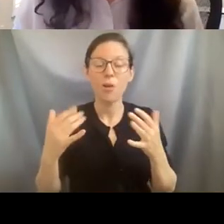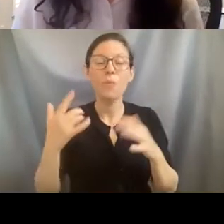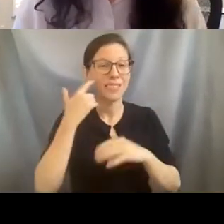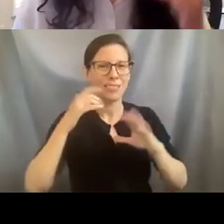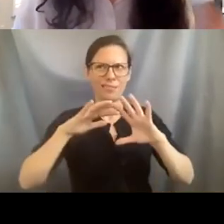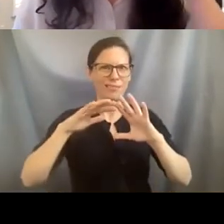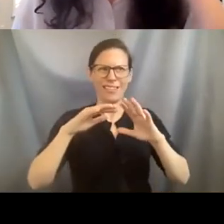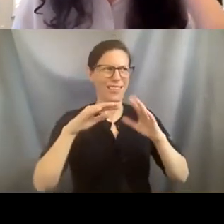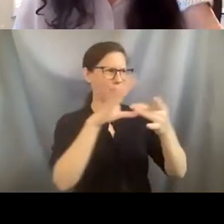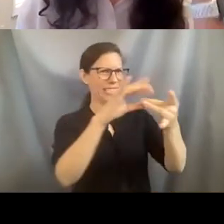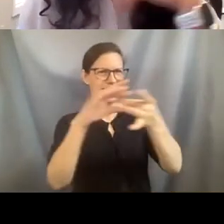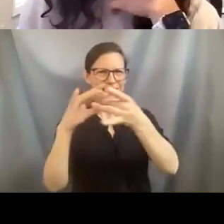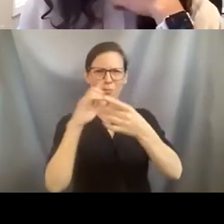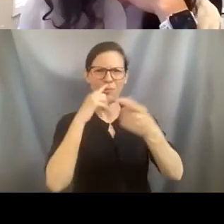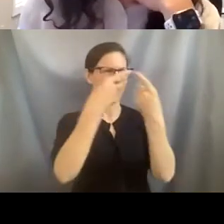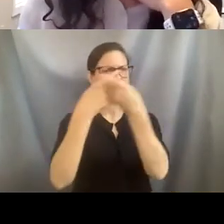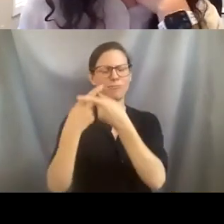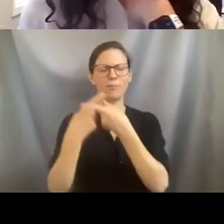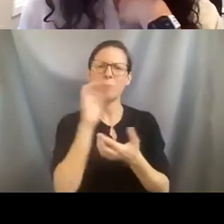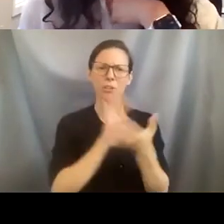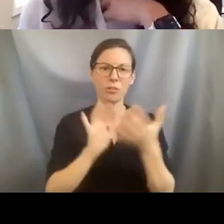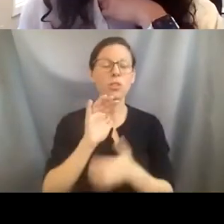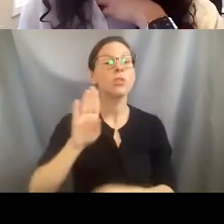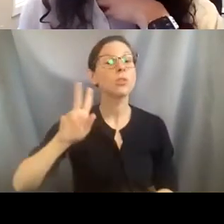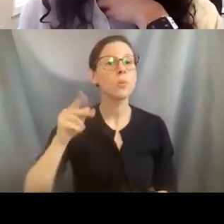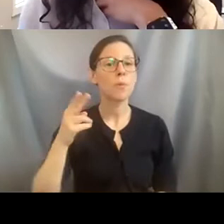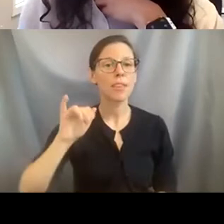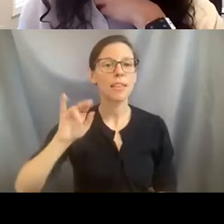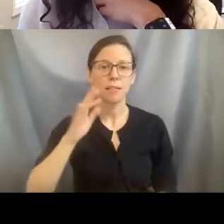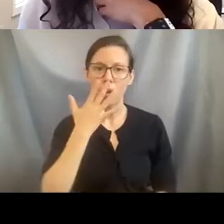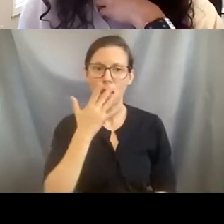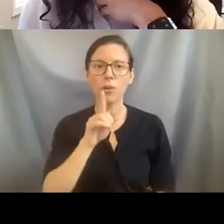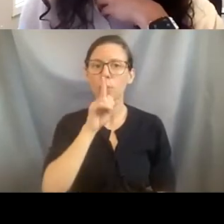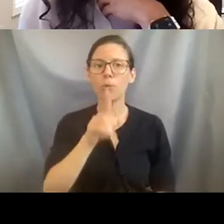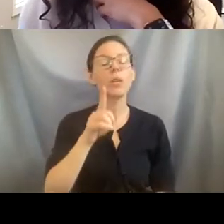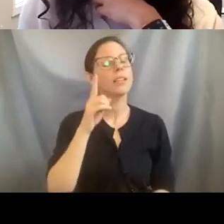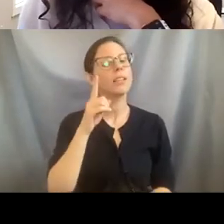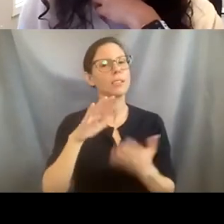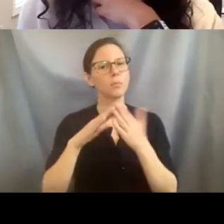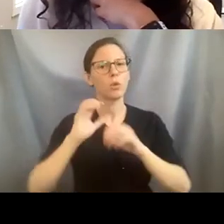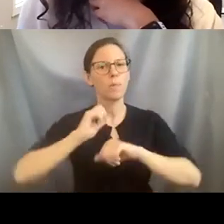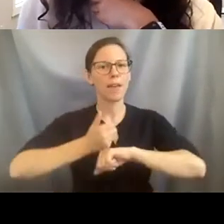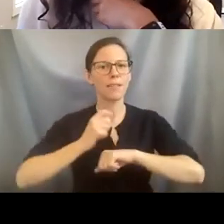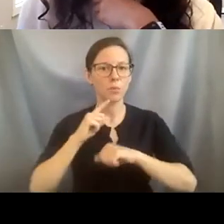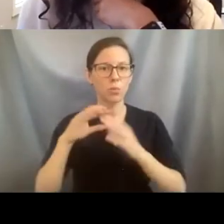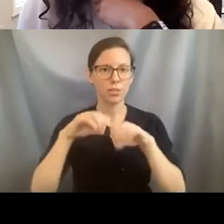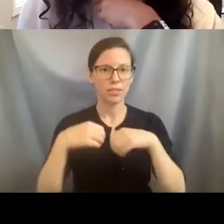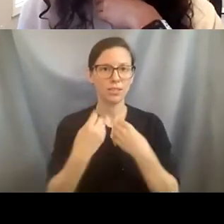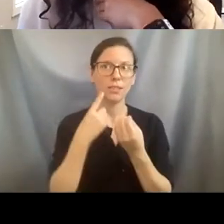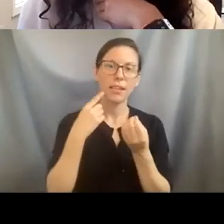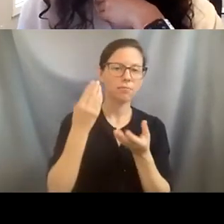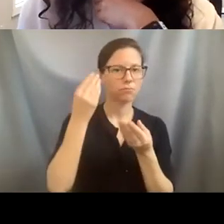so Birth and Color is a community-based organization that raises awareness to maternal mortality and reproductive health and